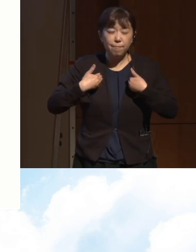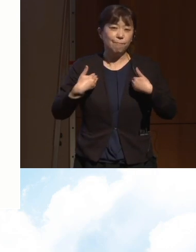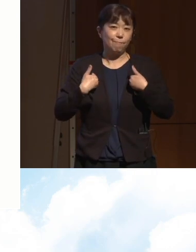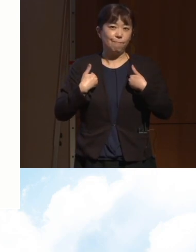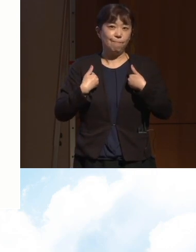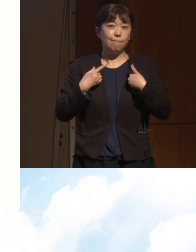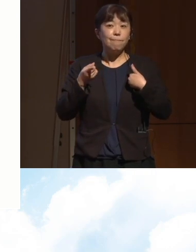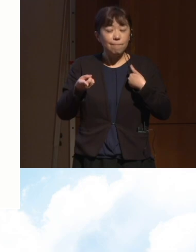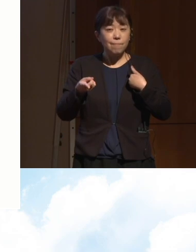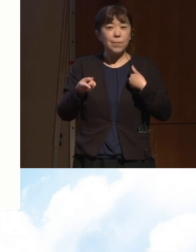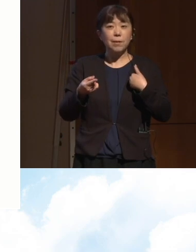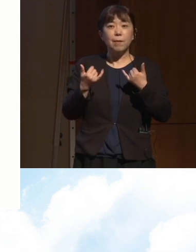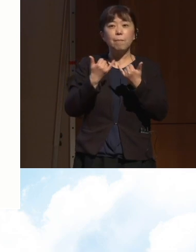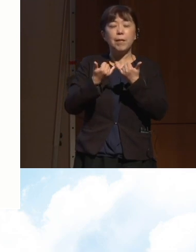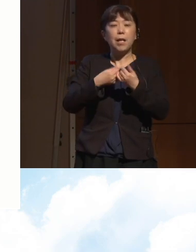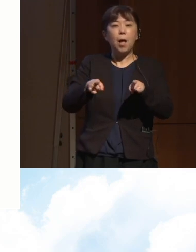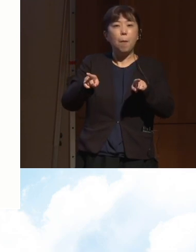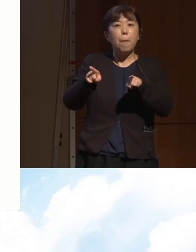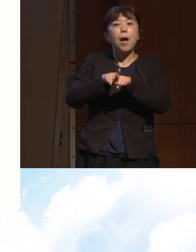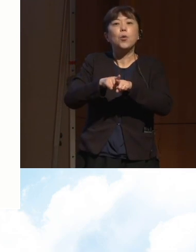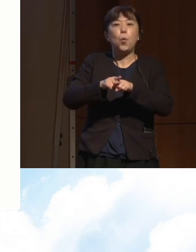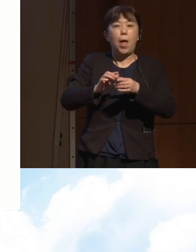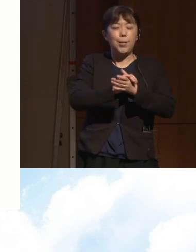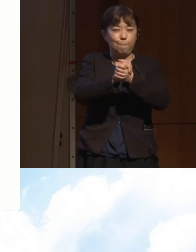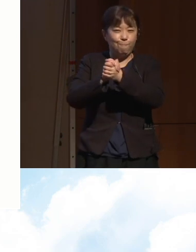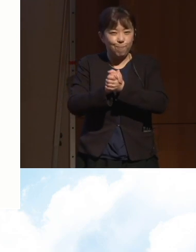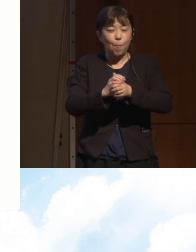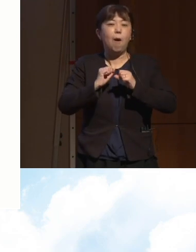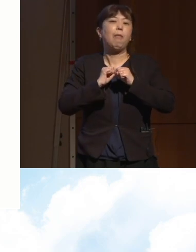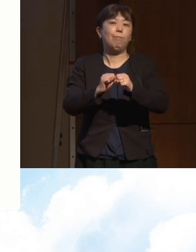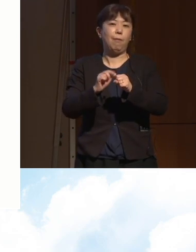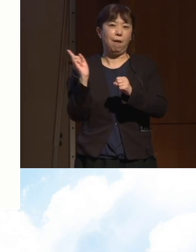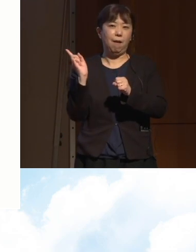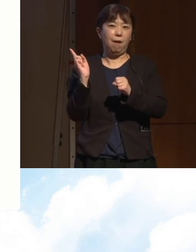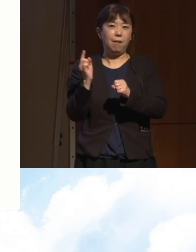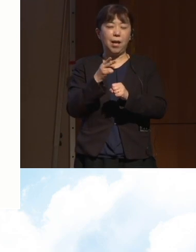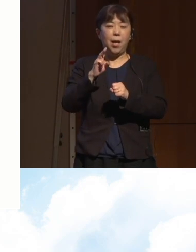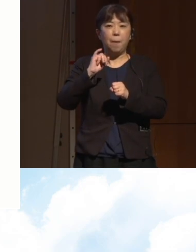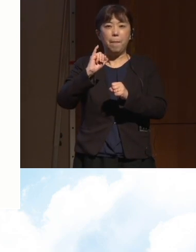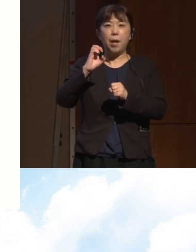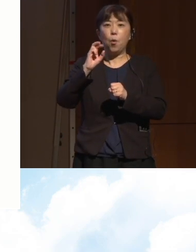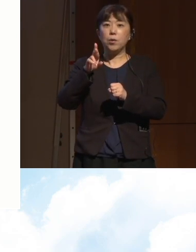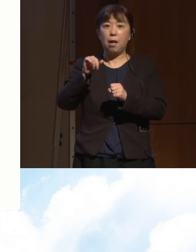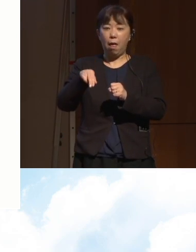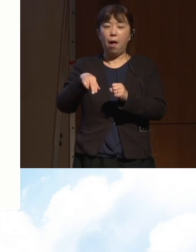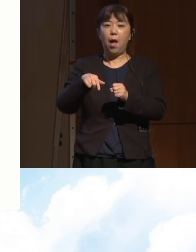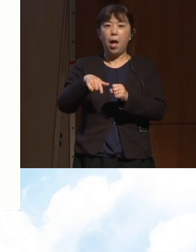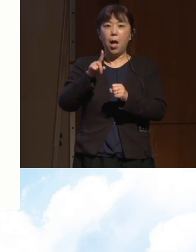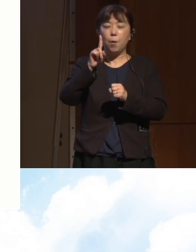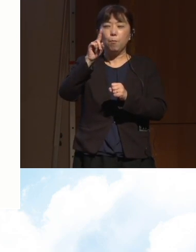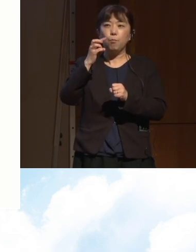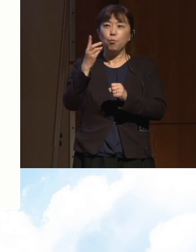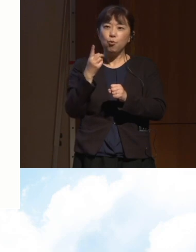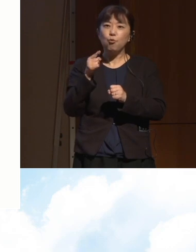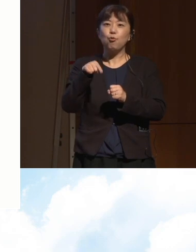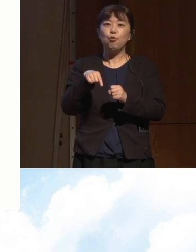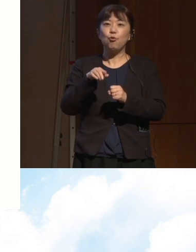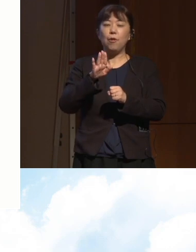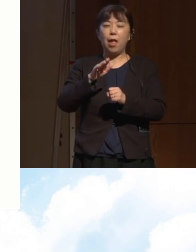company called Ridgeback Biotherapeutics. So this notion of needing to